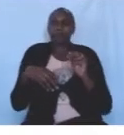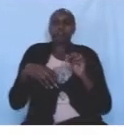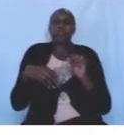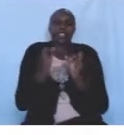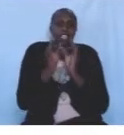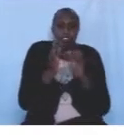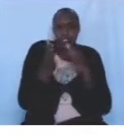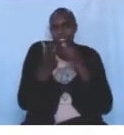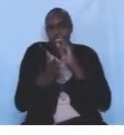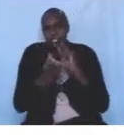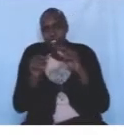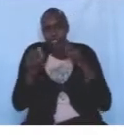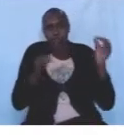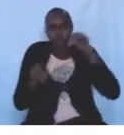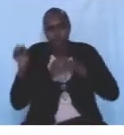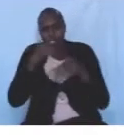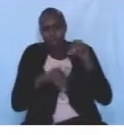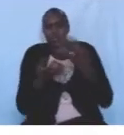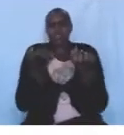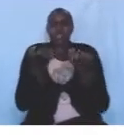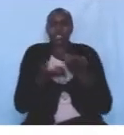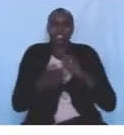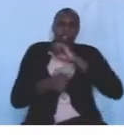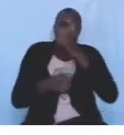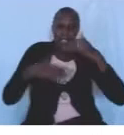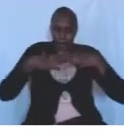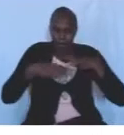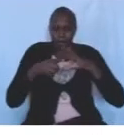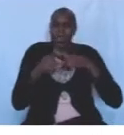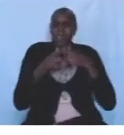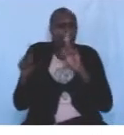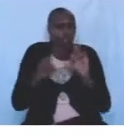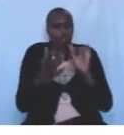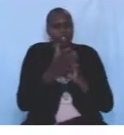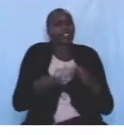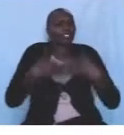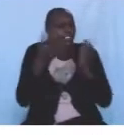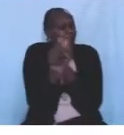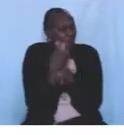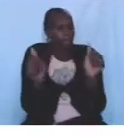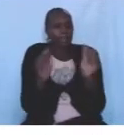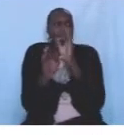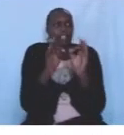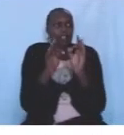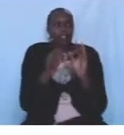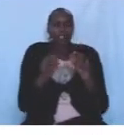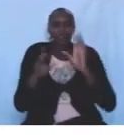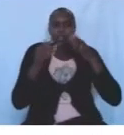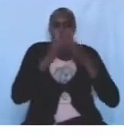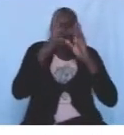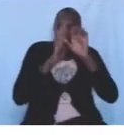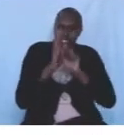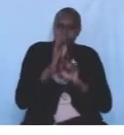If it is to contribute to the needs of others, let him give generously. If it is for the leadership,